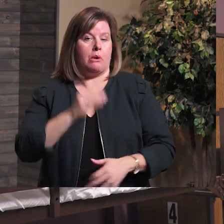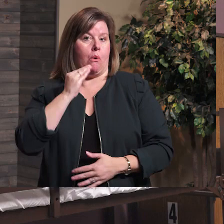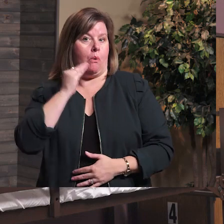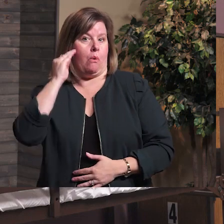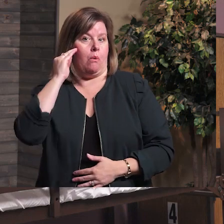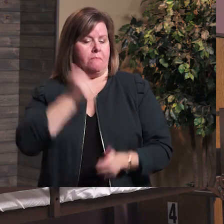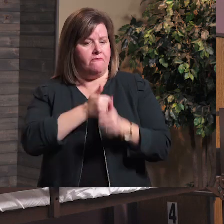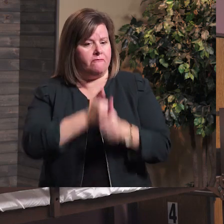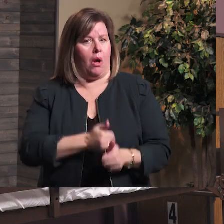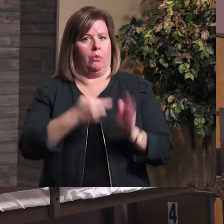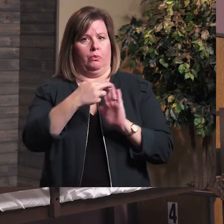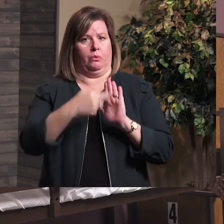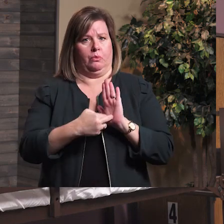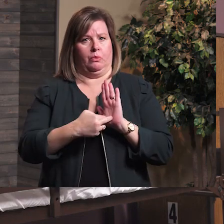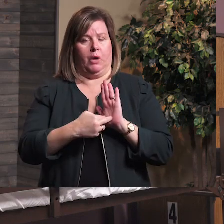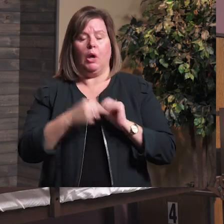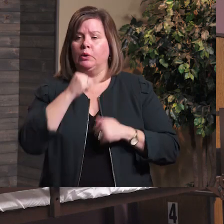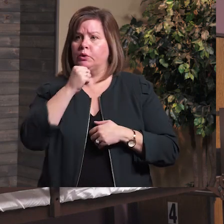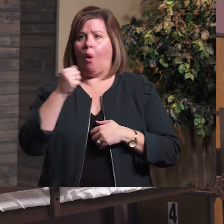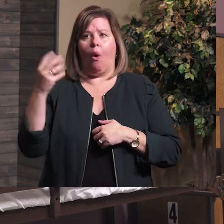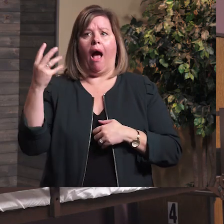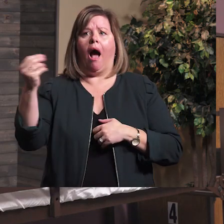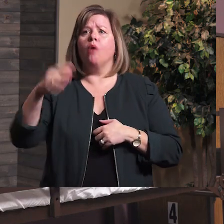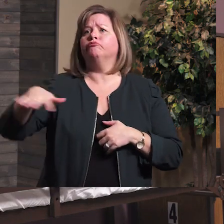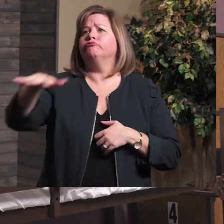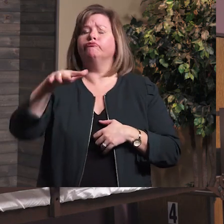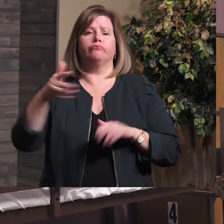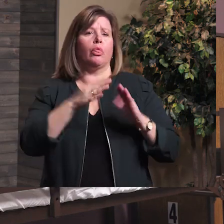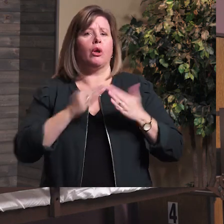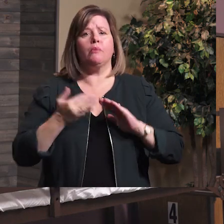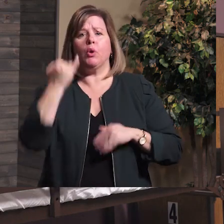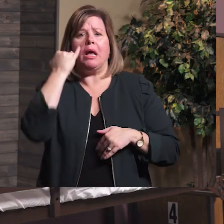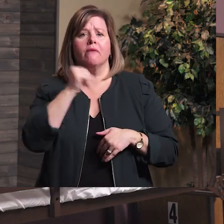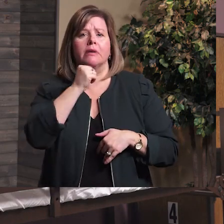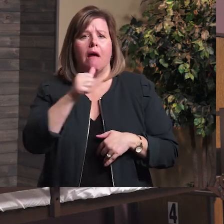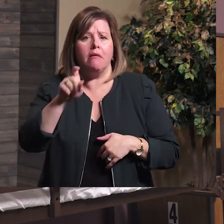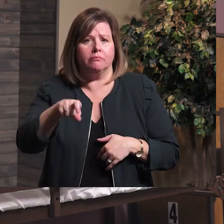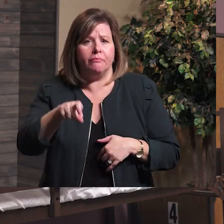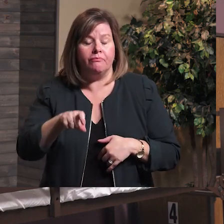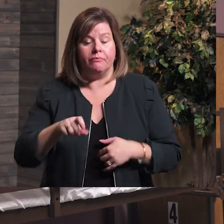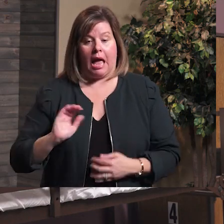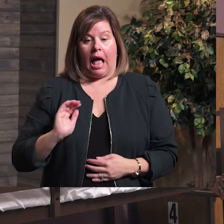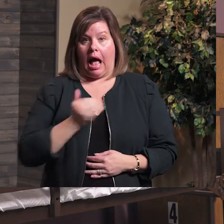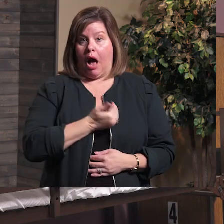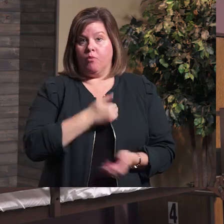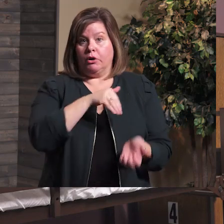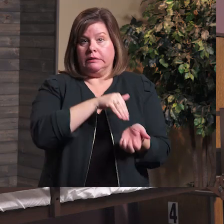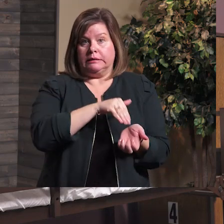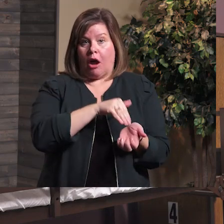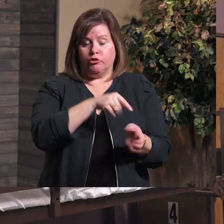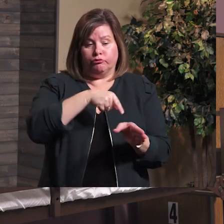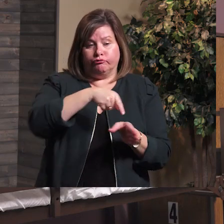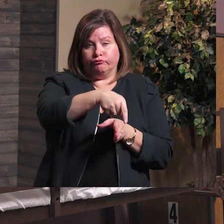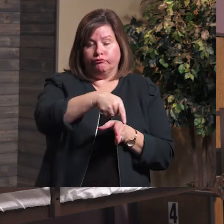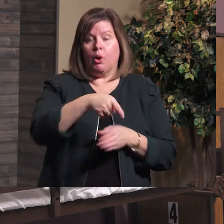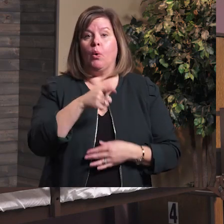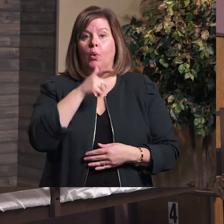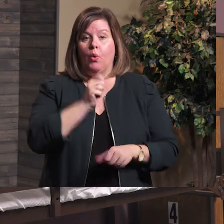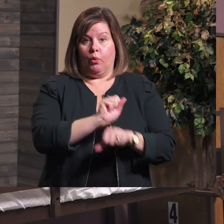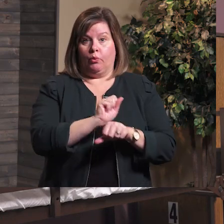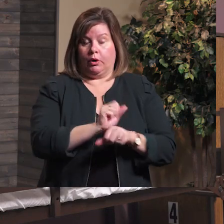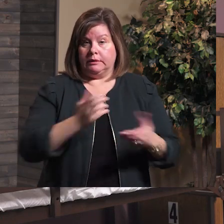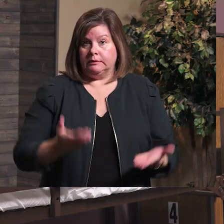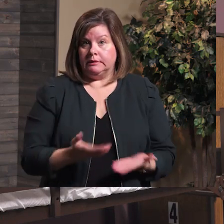home and to avoid going out unnecessarily into the community. I spoke to our epidemiologist earlier today, and